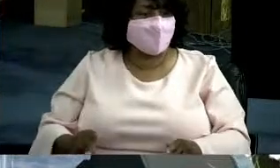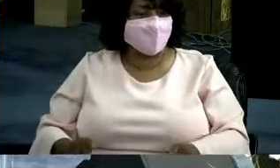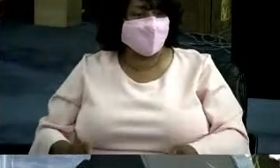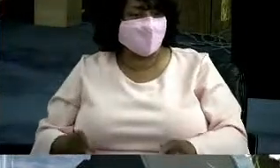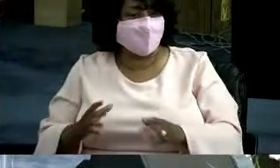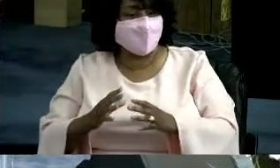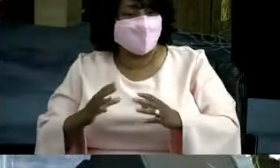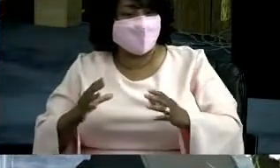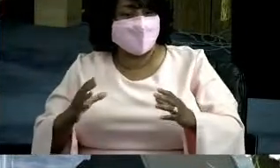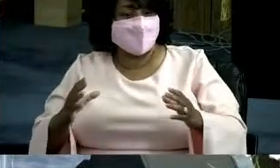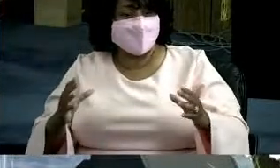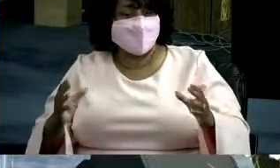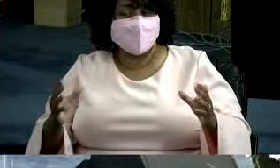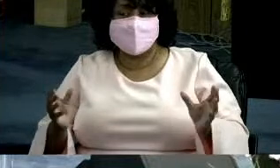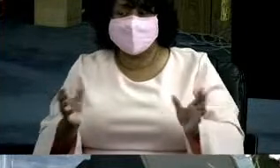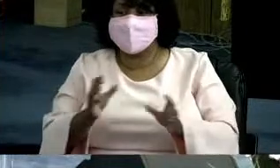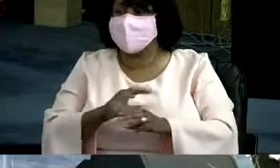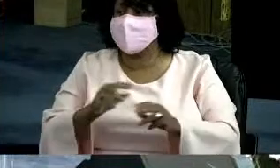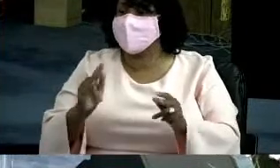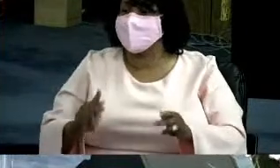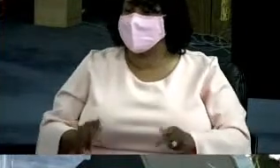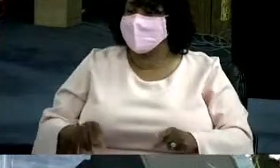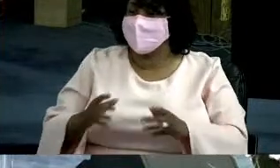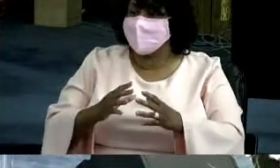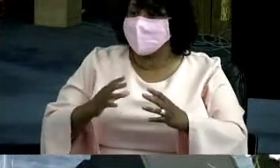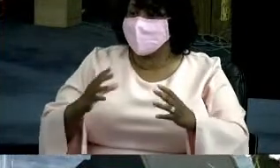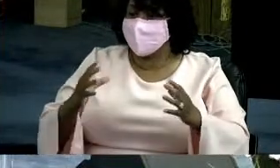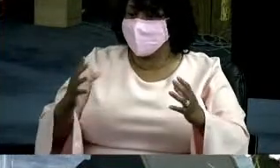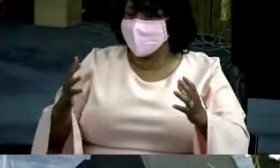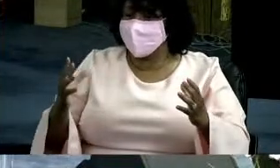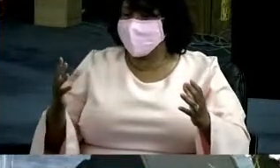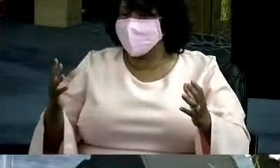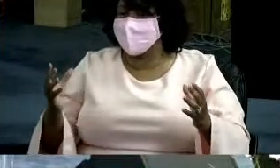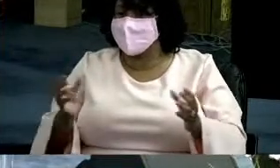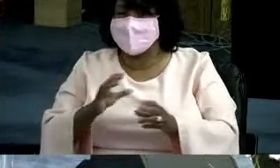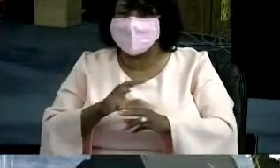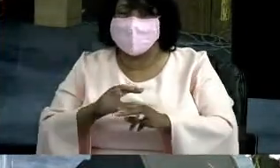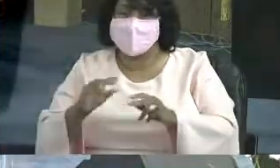Nobody greater, nobody greater,